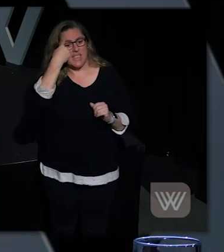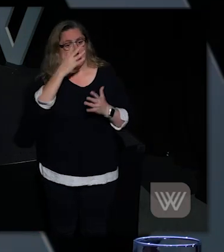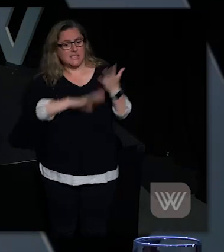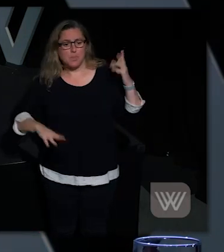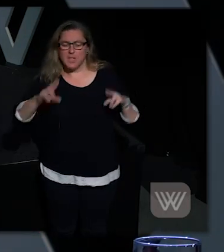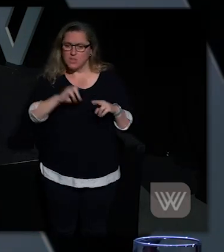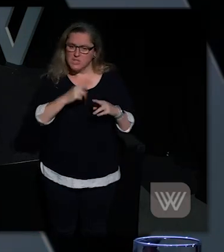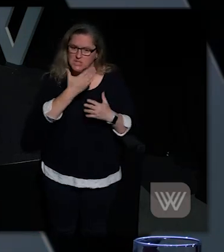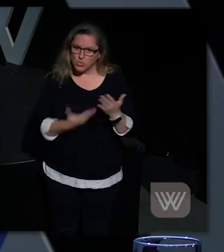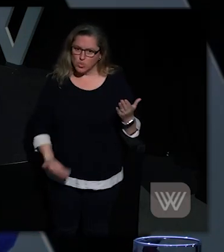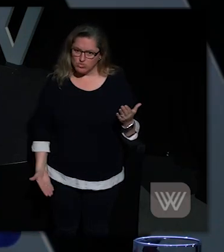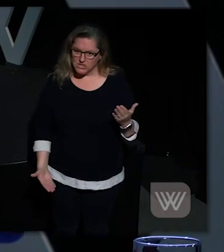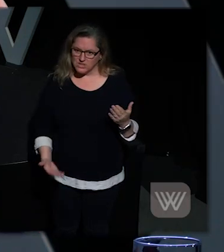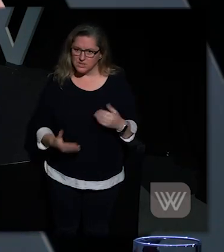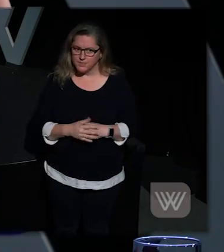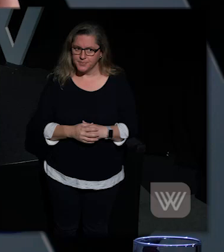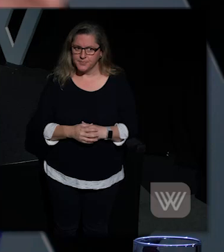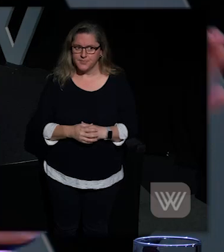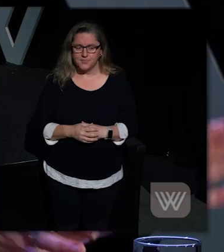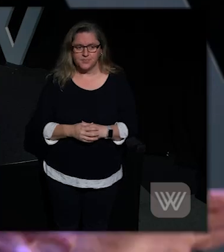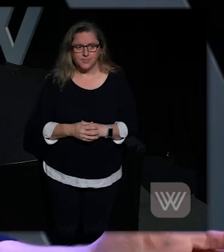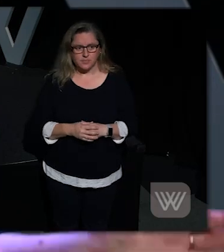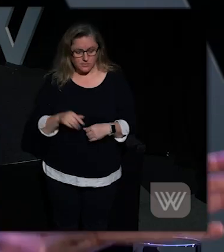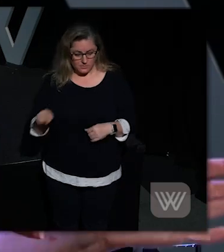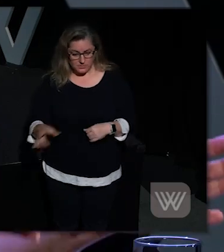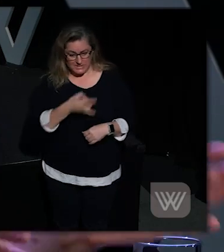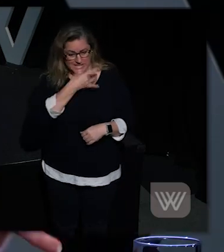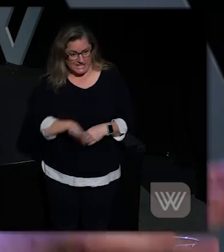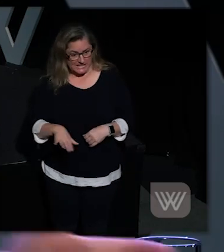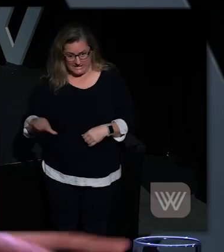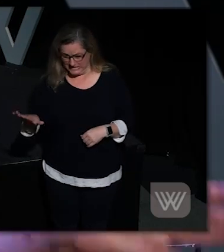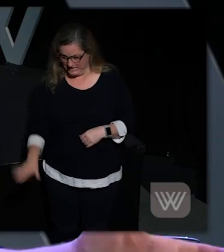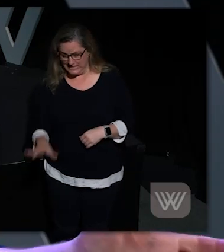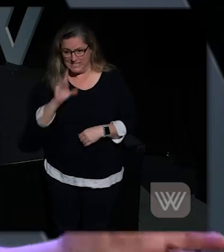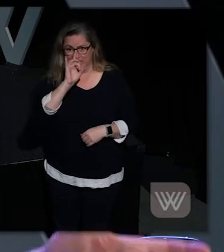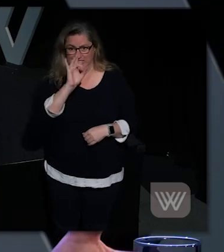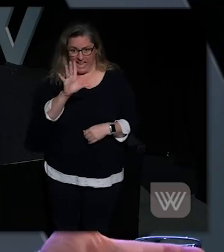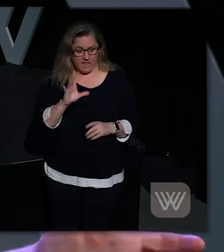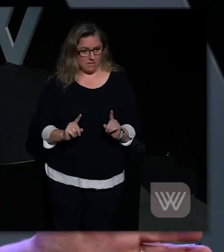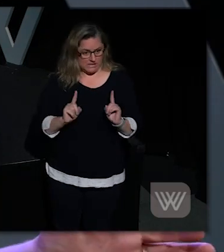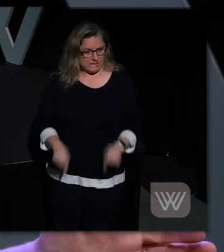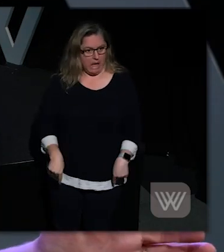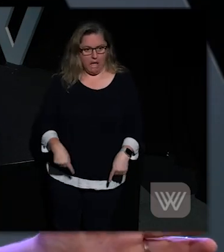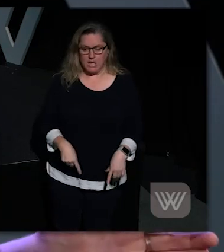story. You know what I mean? Like, these little kids are 10 years old when this